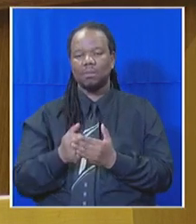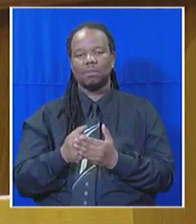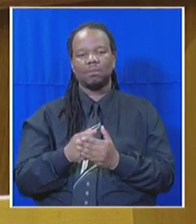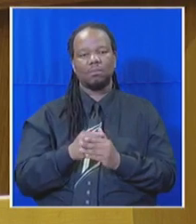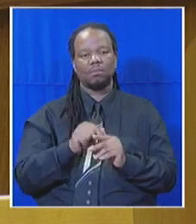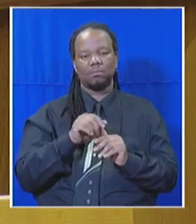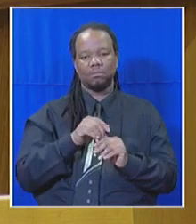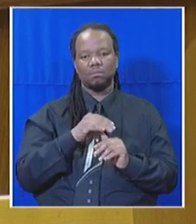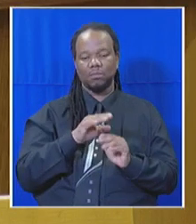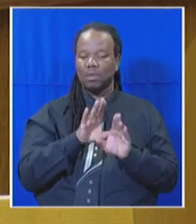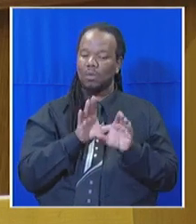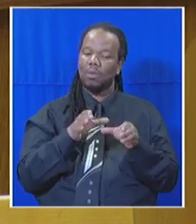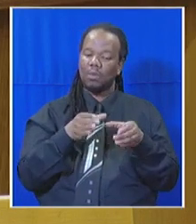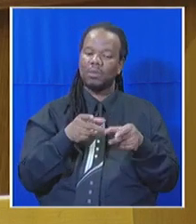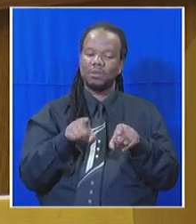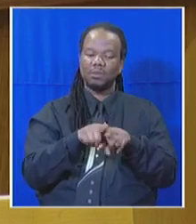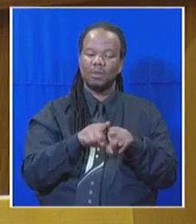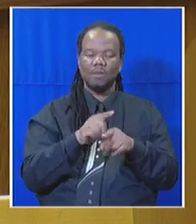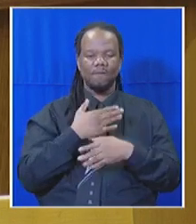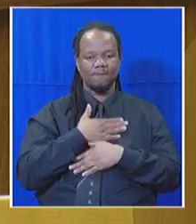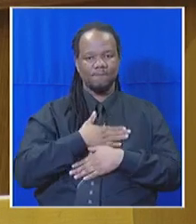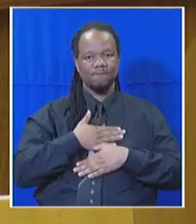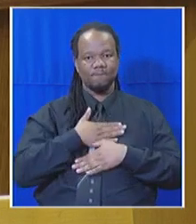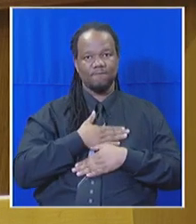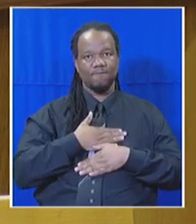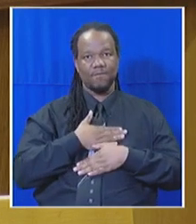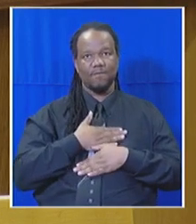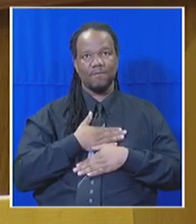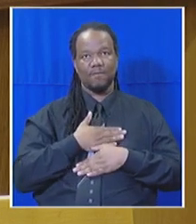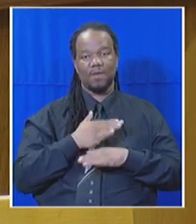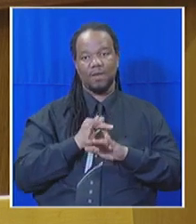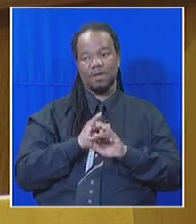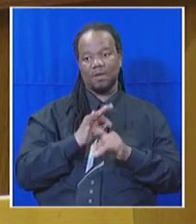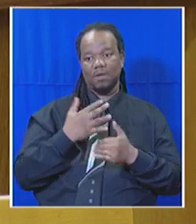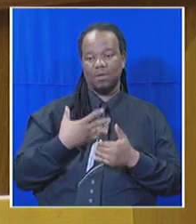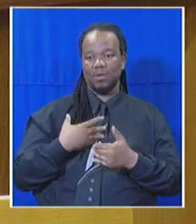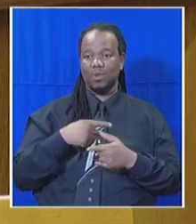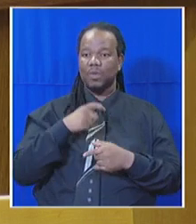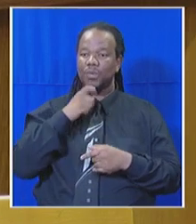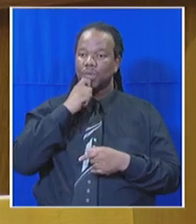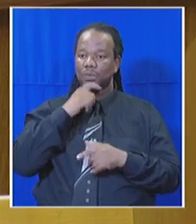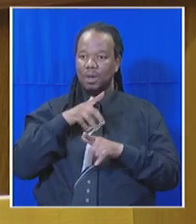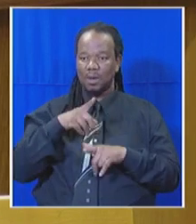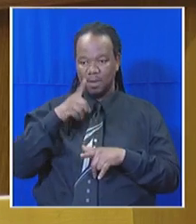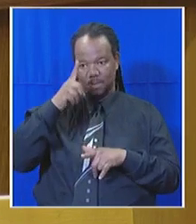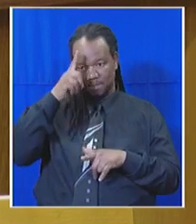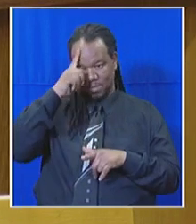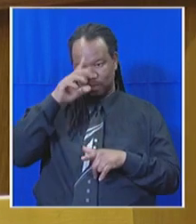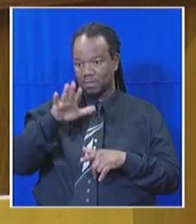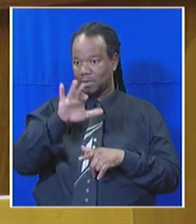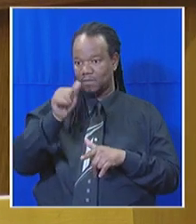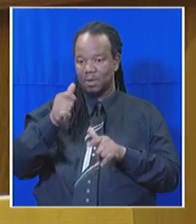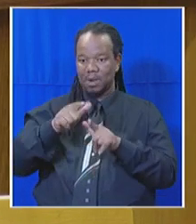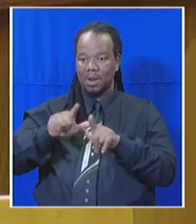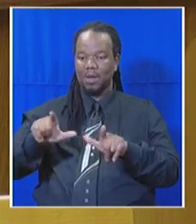that the failure to use indigenous languages is denying access to justice